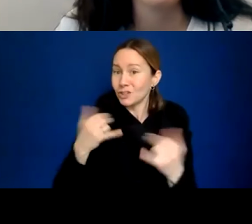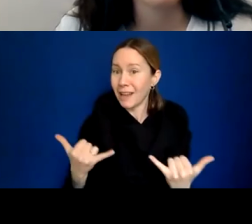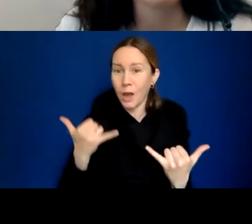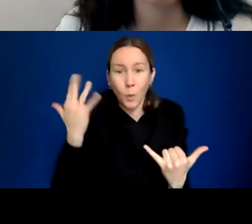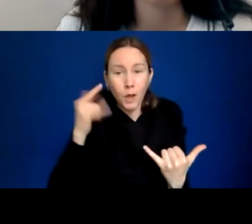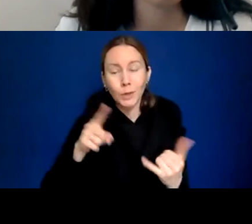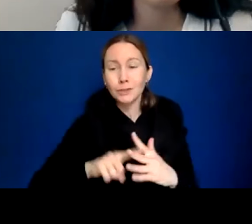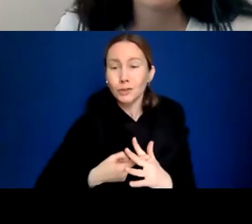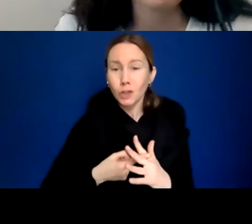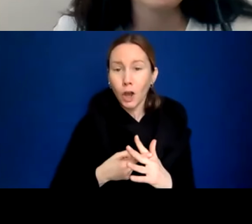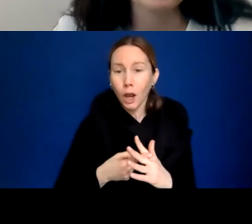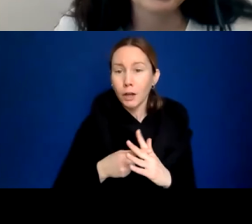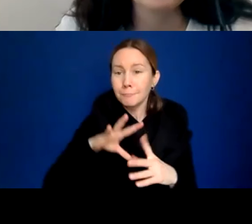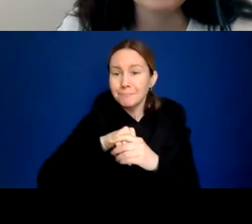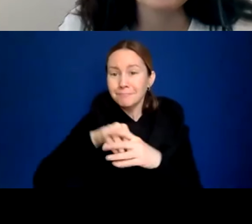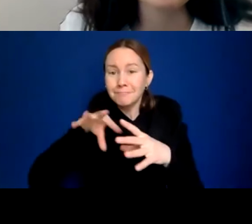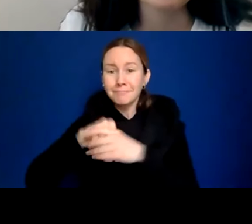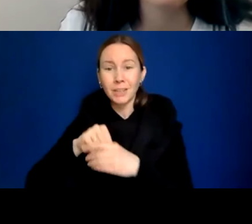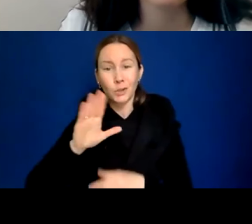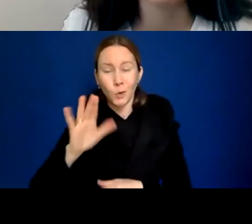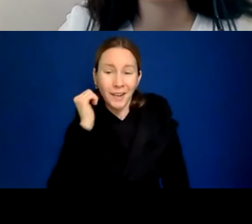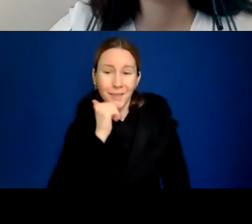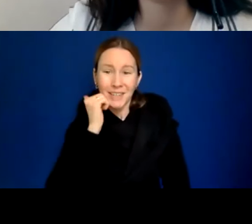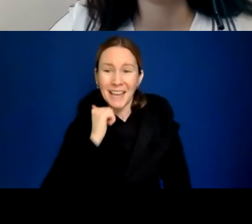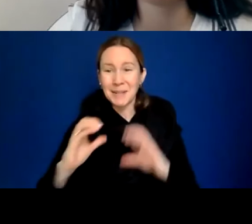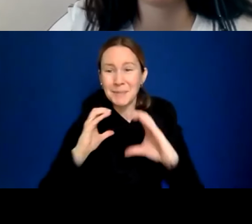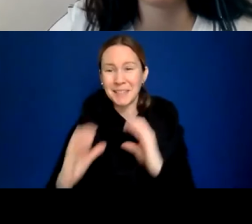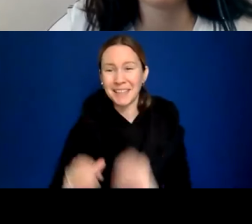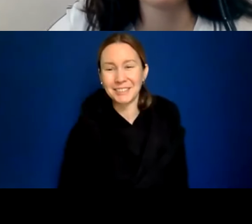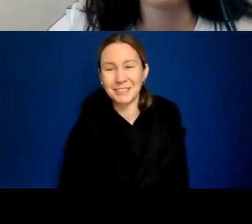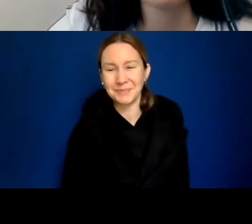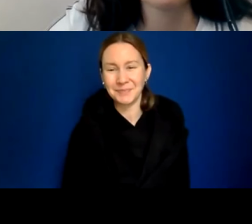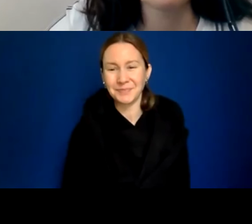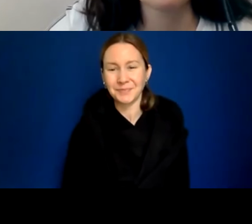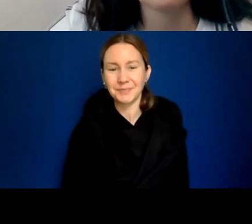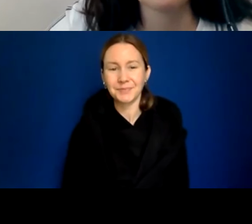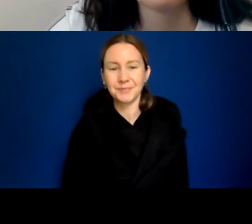them in your communication in day-to-day life.